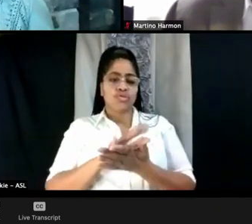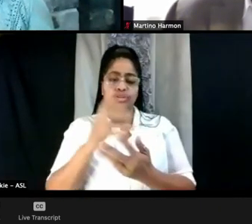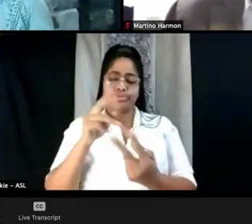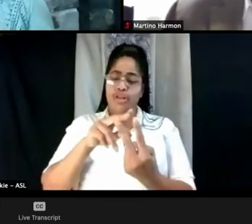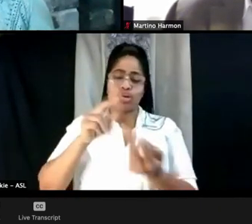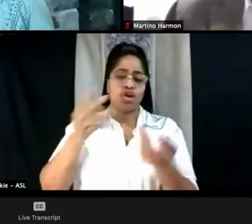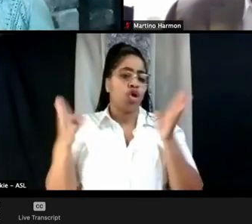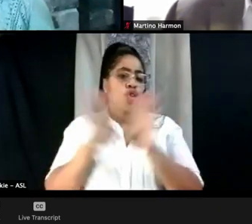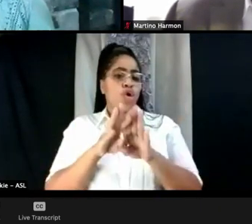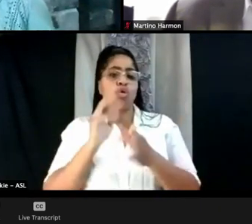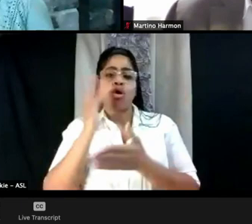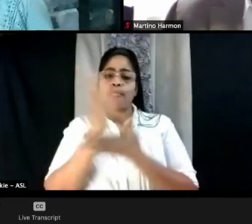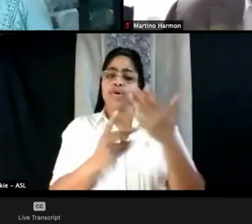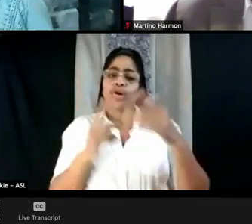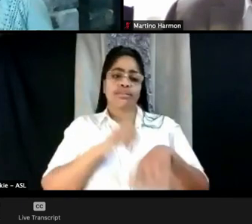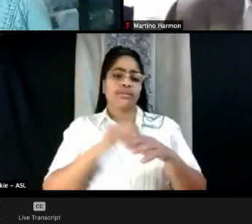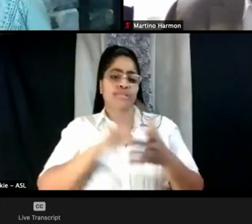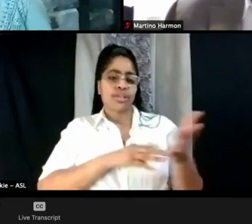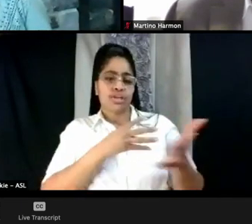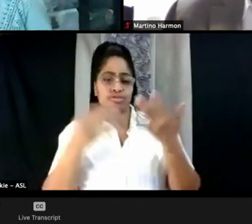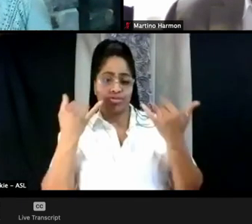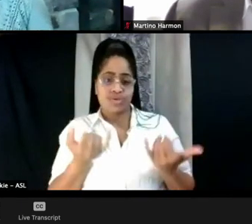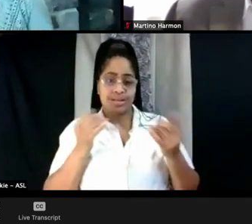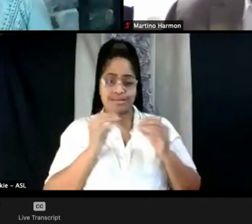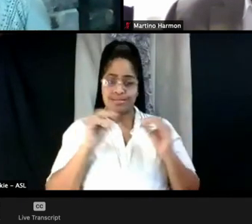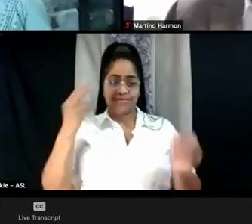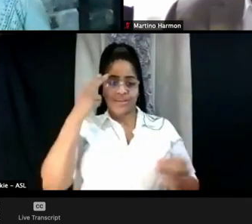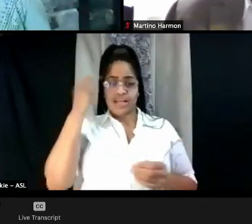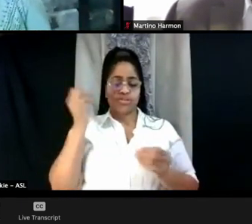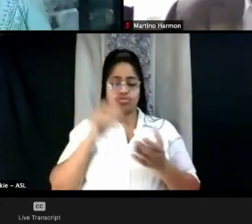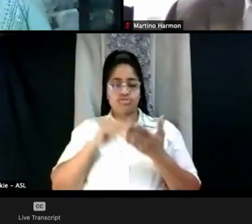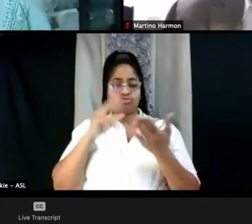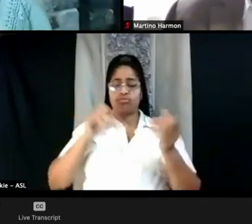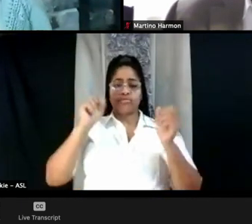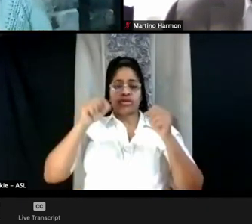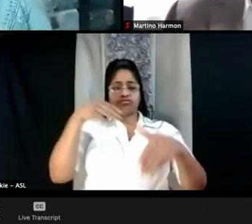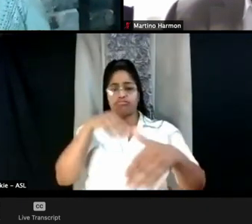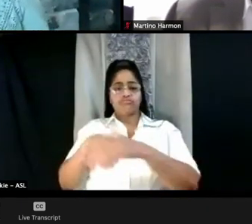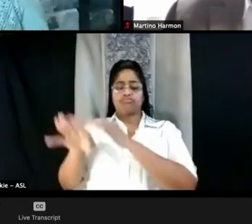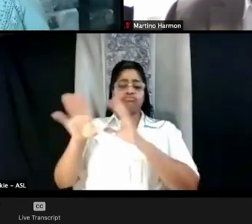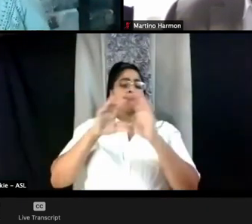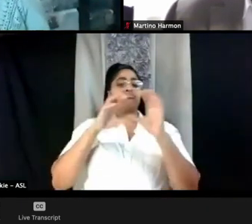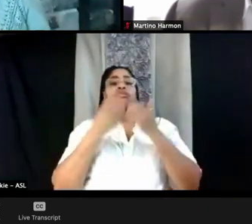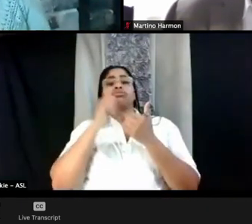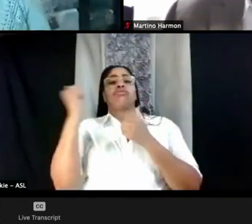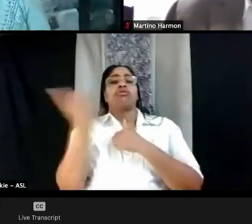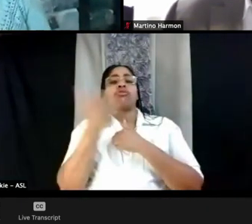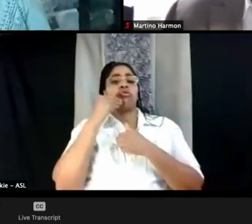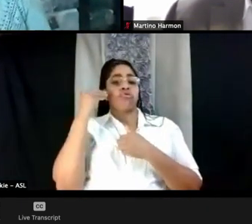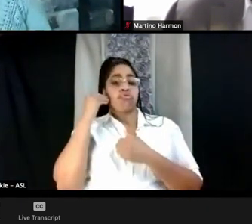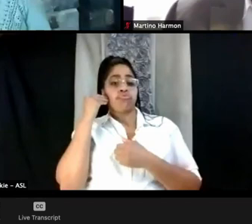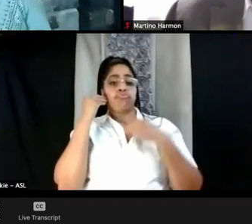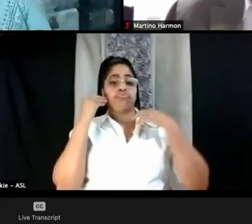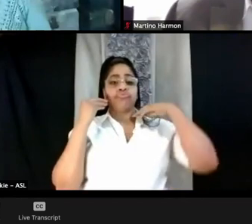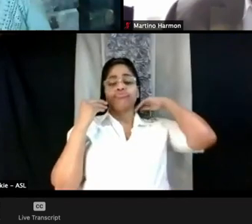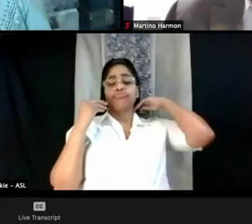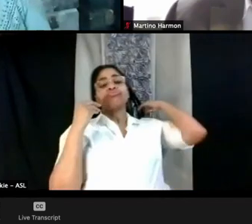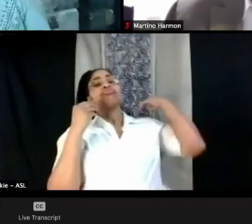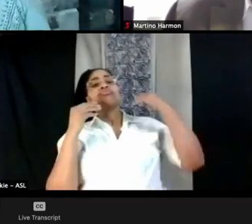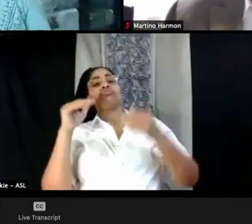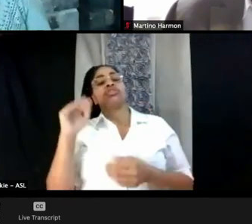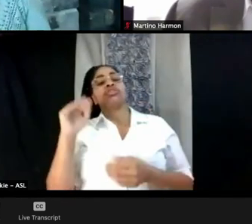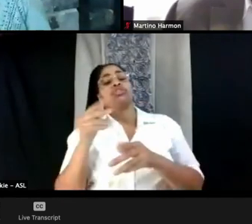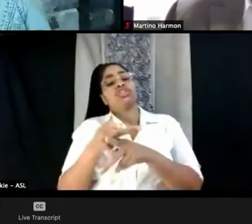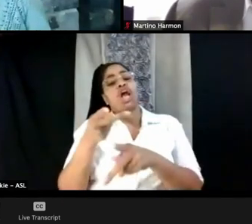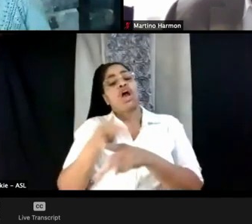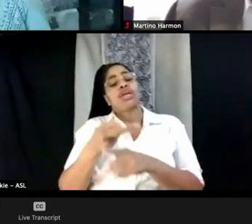closed or on a part-time schedule. Right now, none of the high school students are able to go to class. They're all home. Childcare in Michigan is